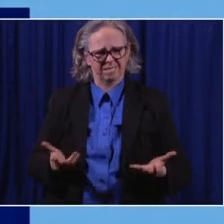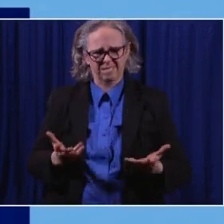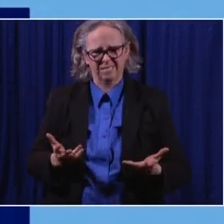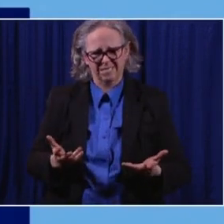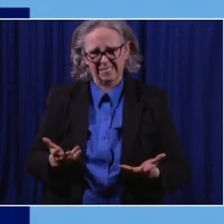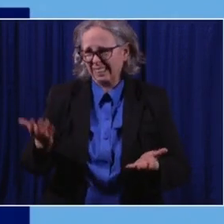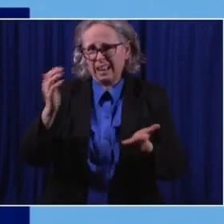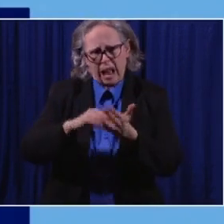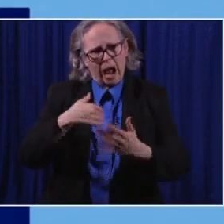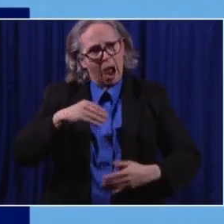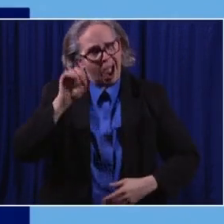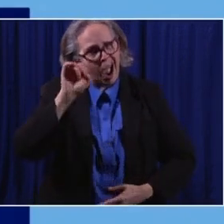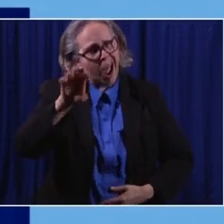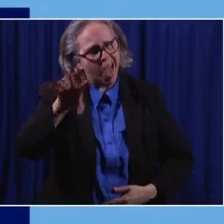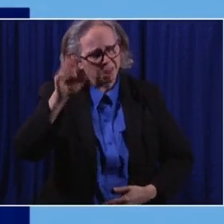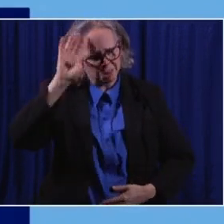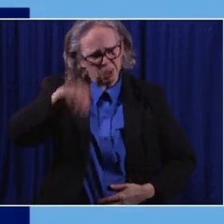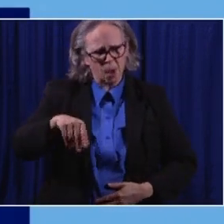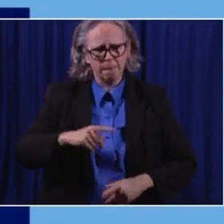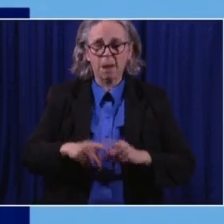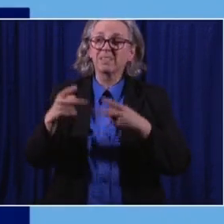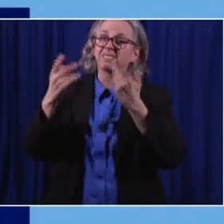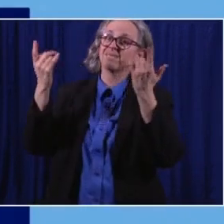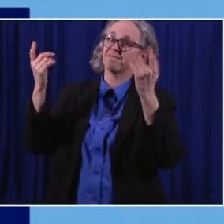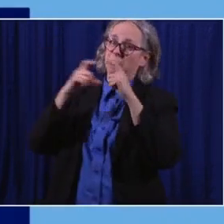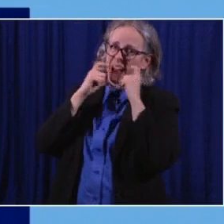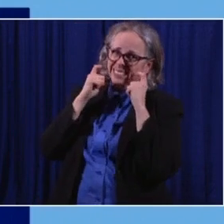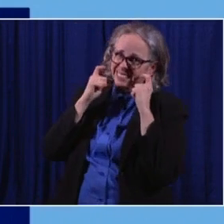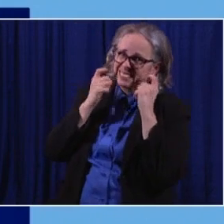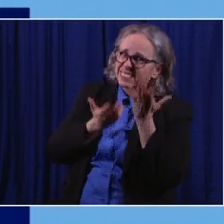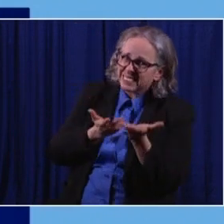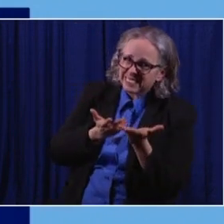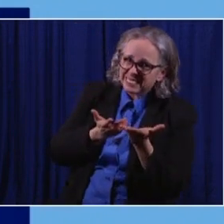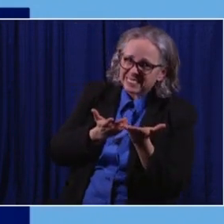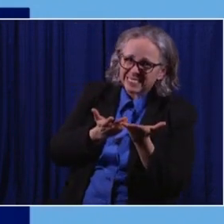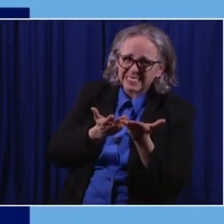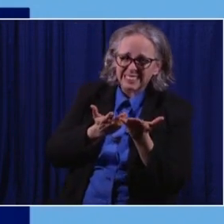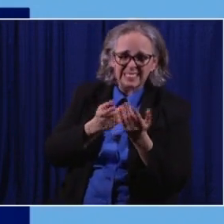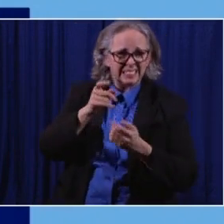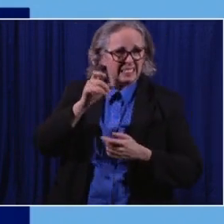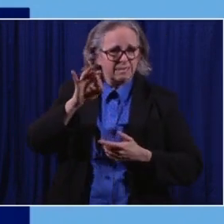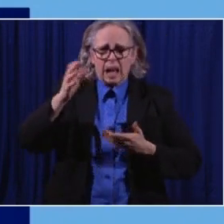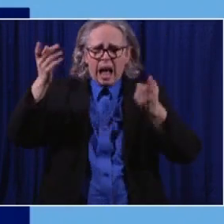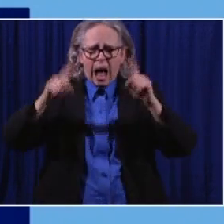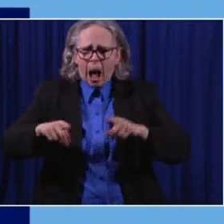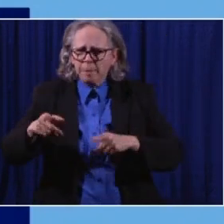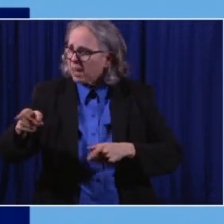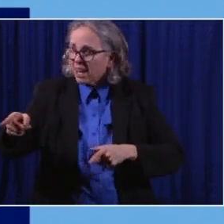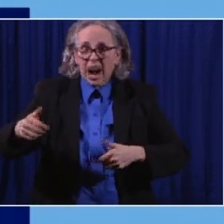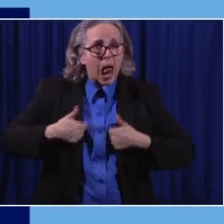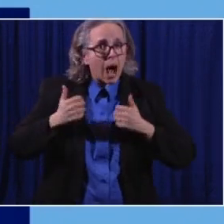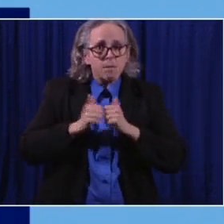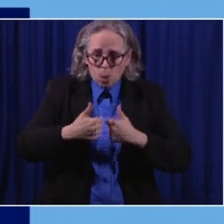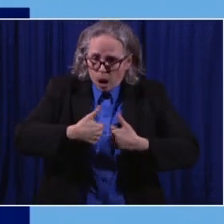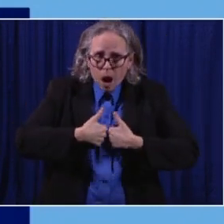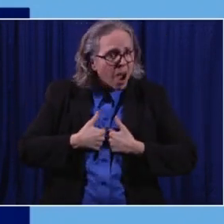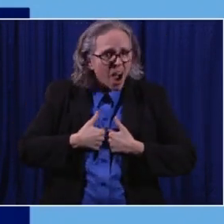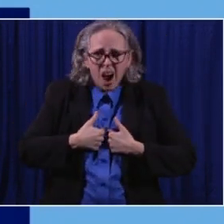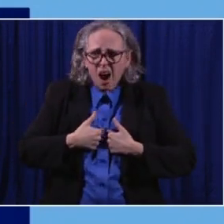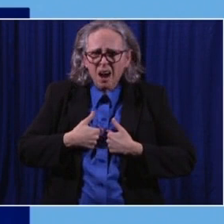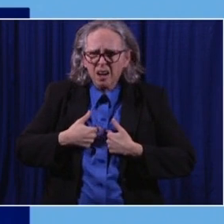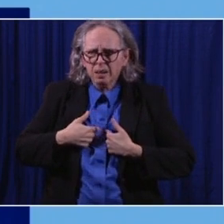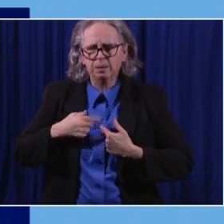to wear our masks whenever we're around people from outside our household. And when we do wear those masks, we need to